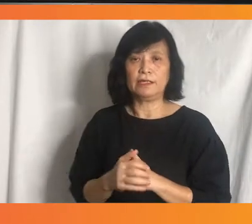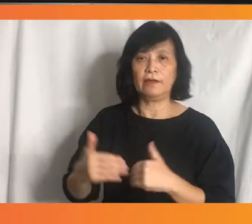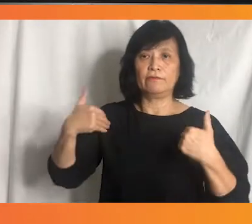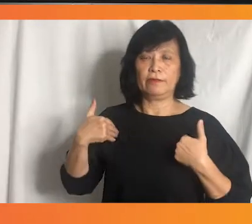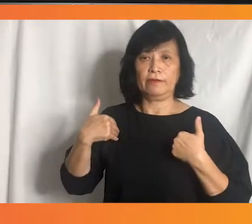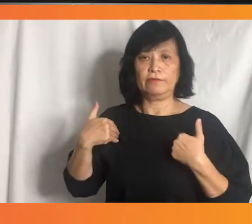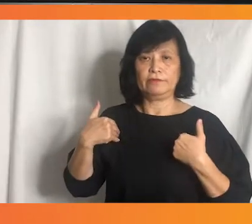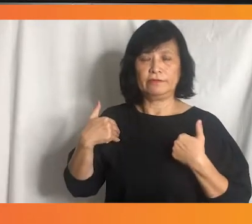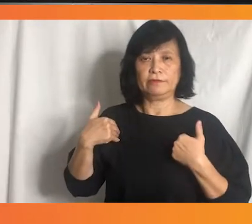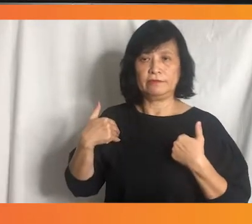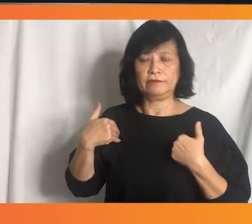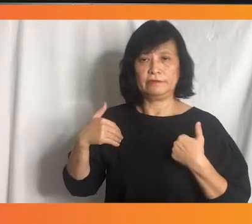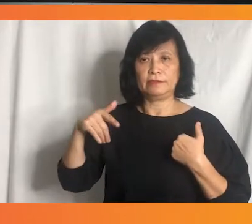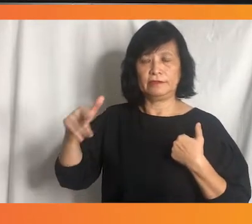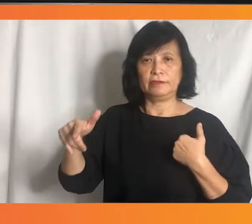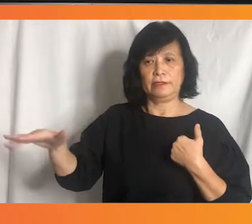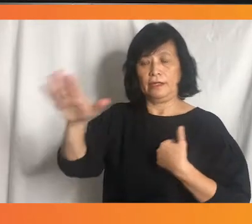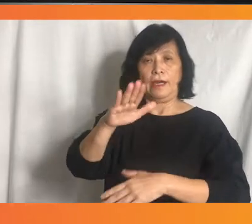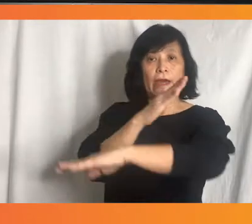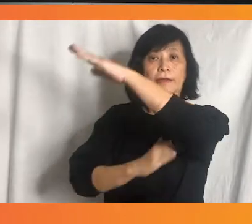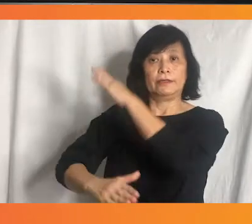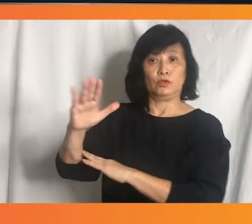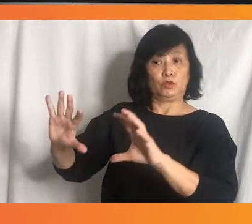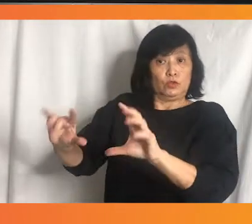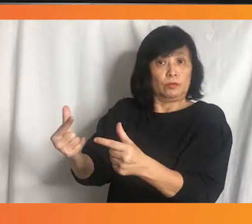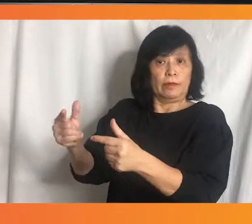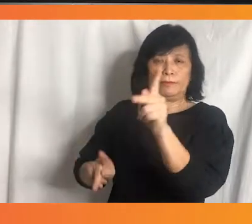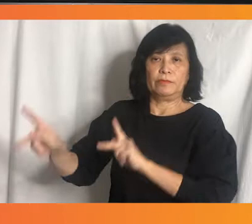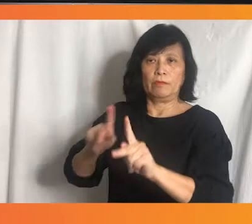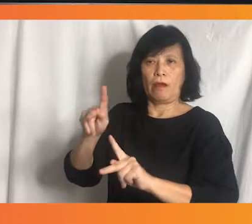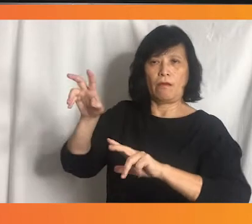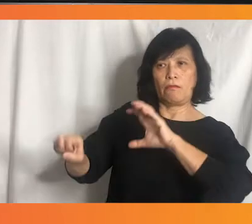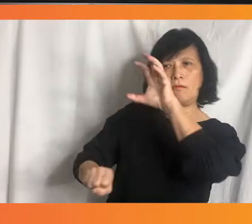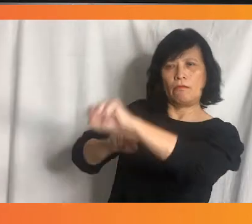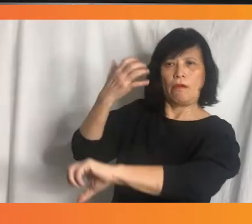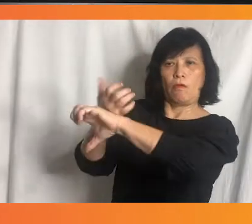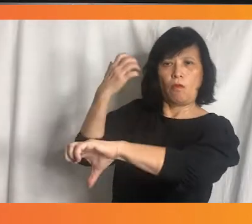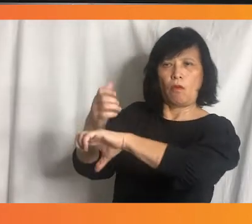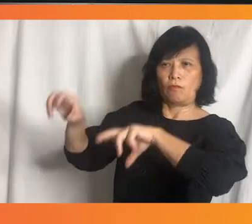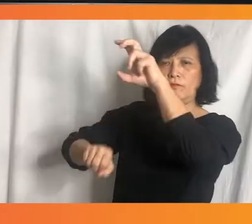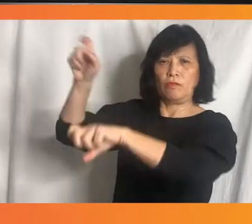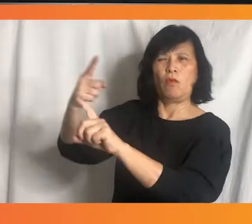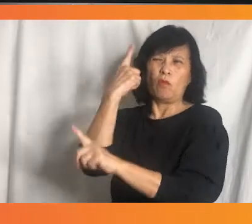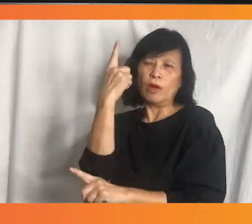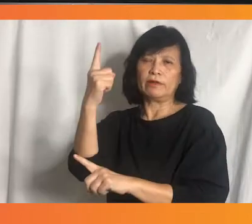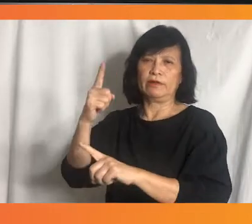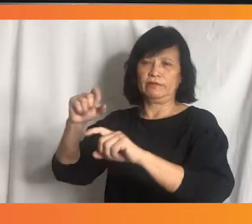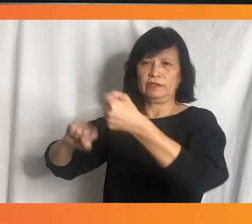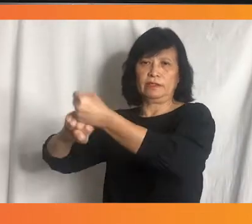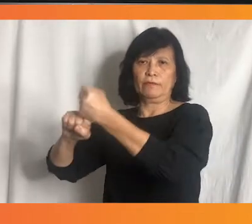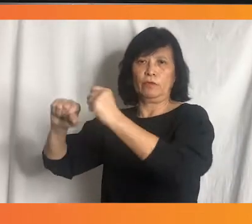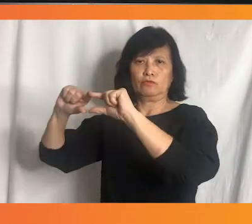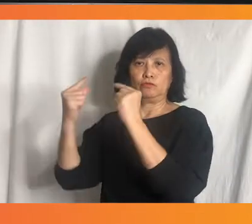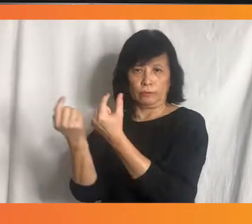have our fellow amputee patients doing rock climbing during one of the amputee support group events.